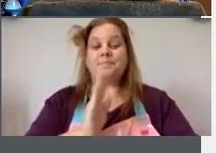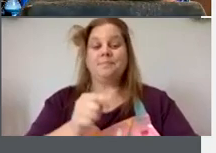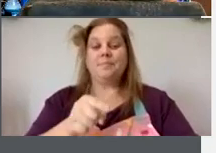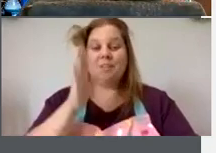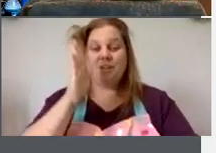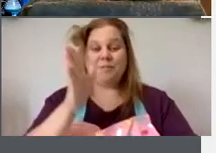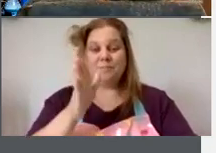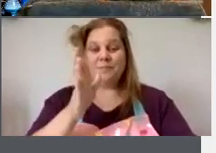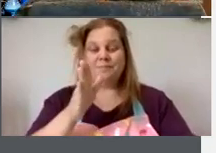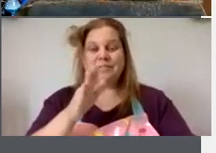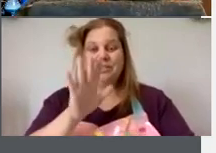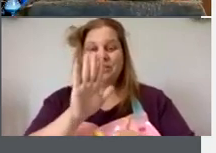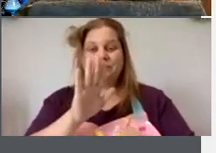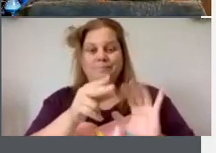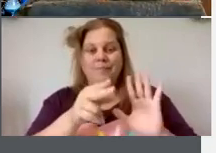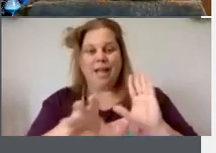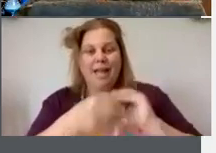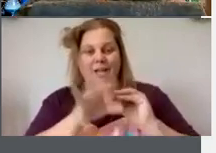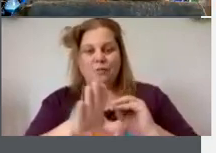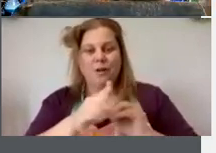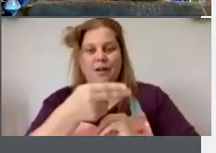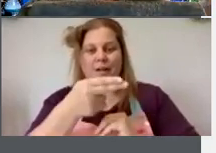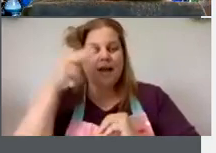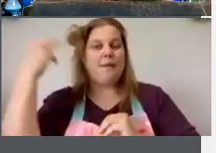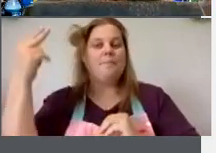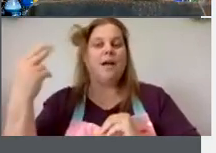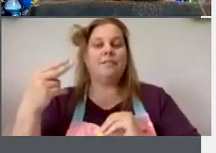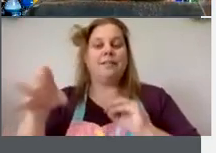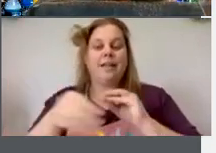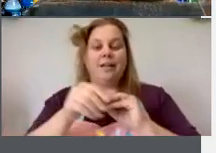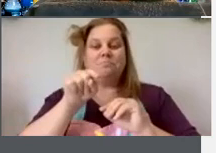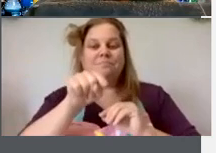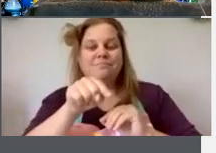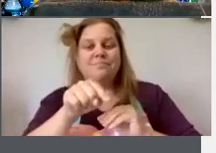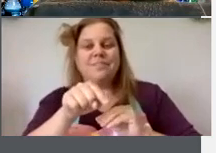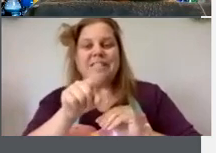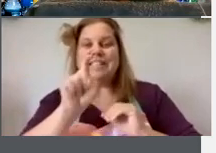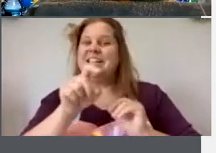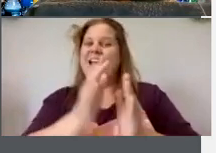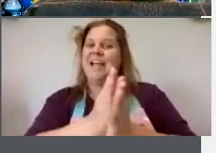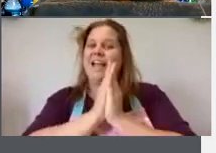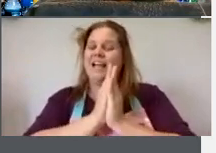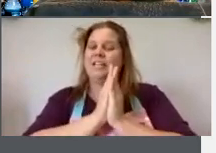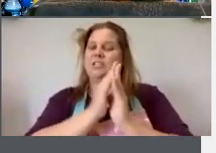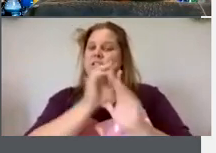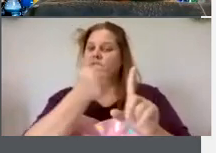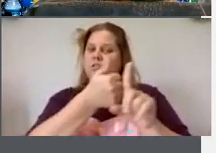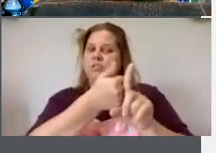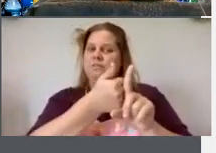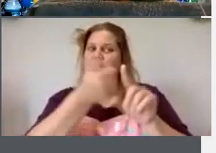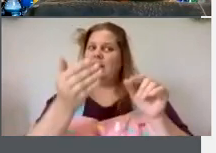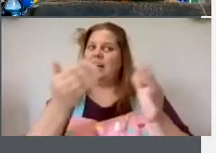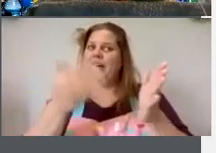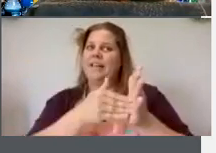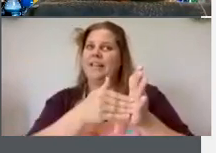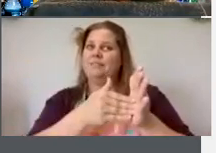placing your hypothesis right here. And you need to ask yourself, again, the question, that's